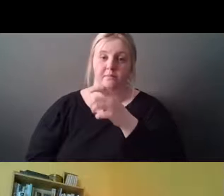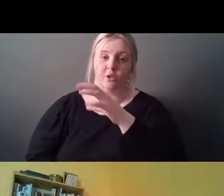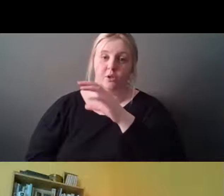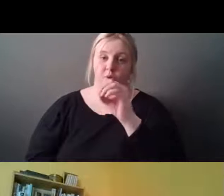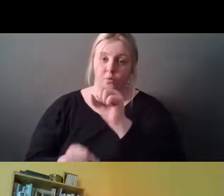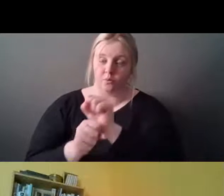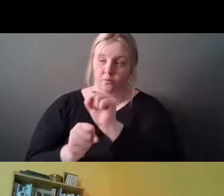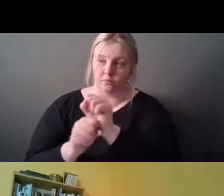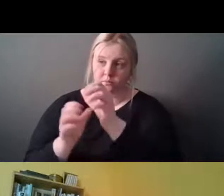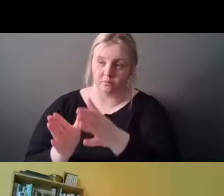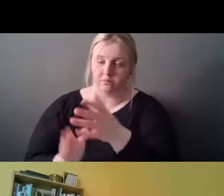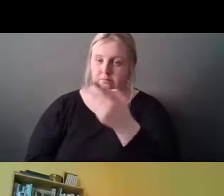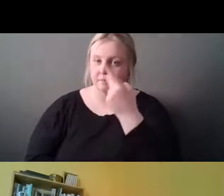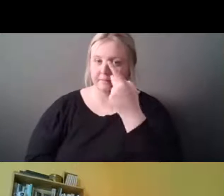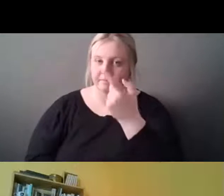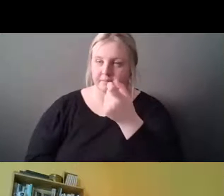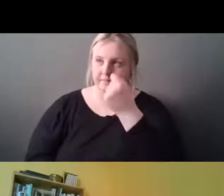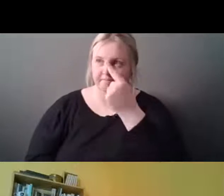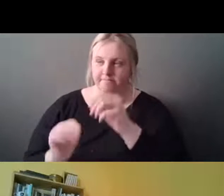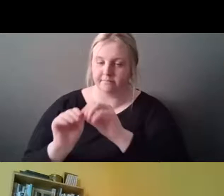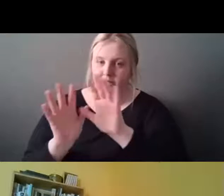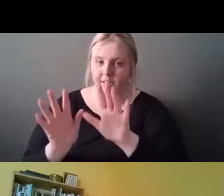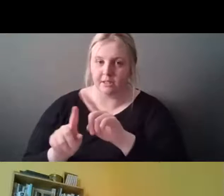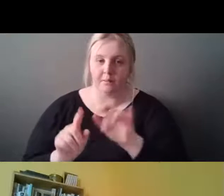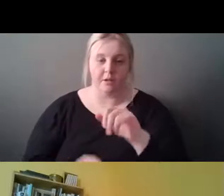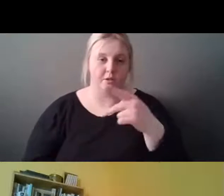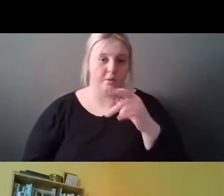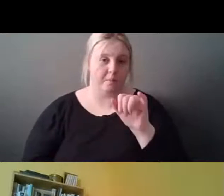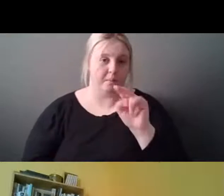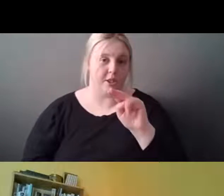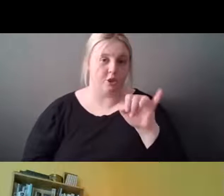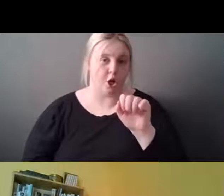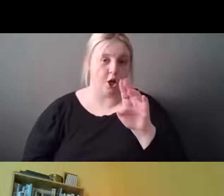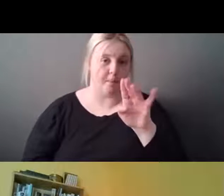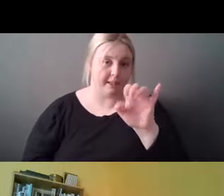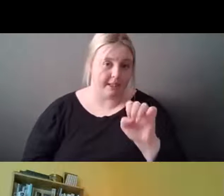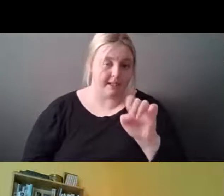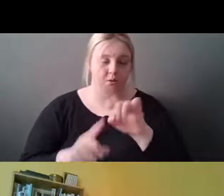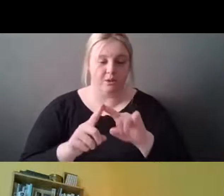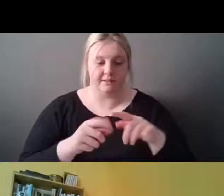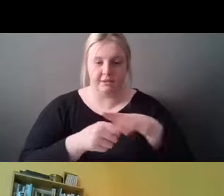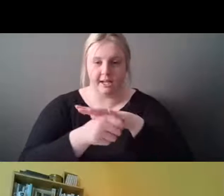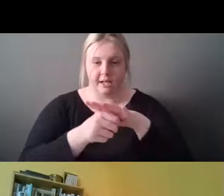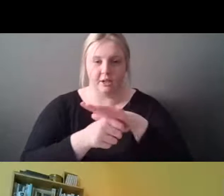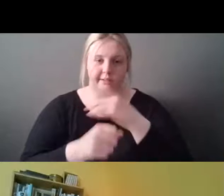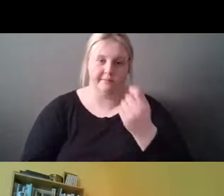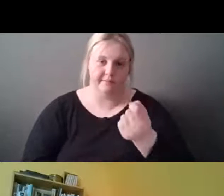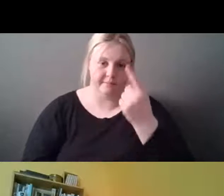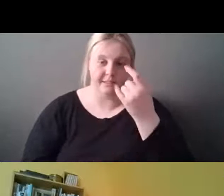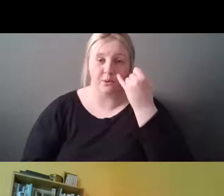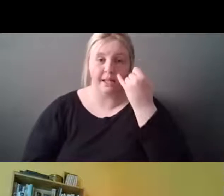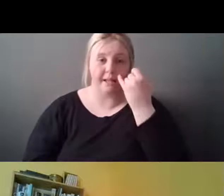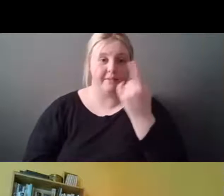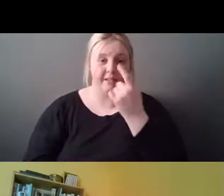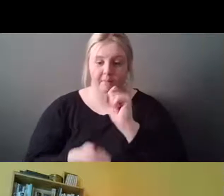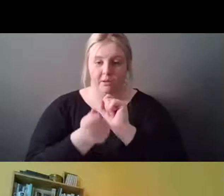become clear why this happened. And also from our Punjabi colleagues as well, was that oftentimes if things are translated